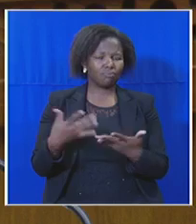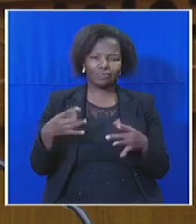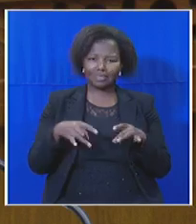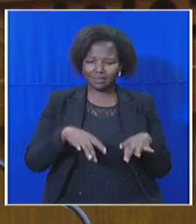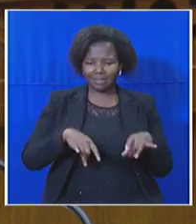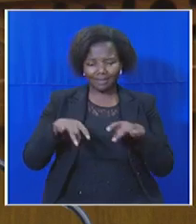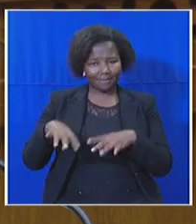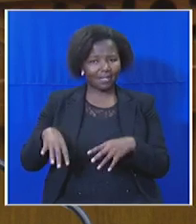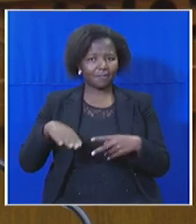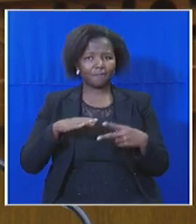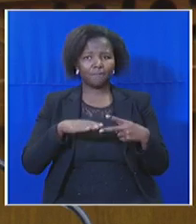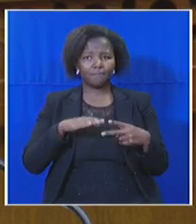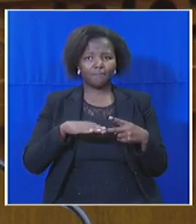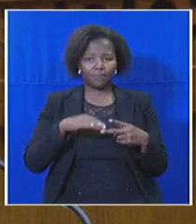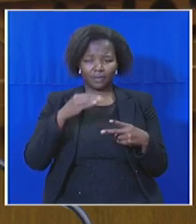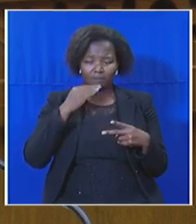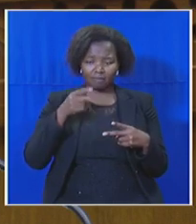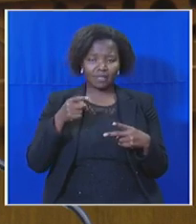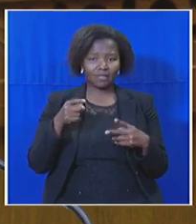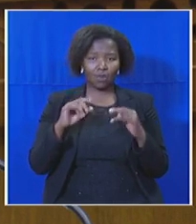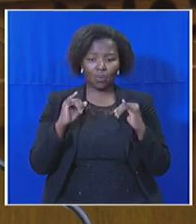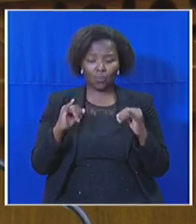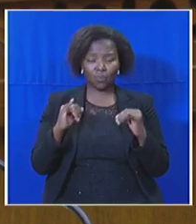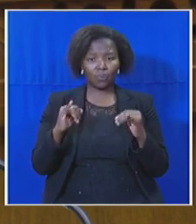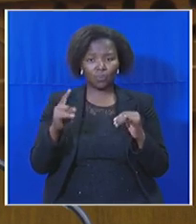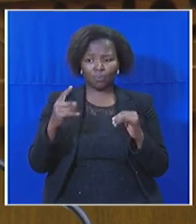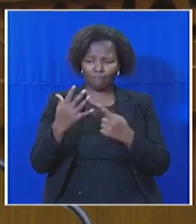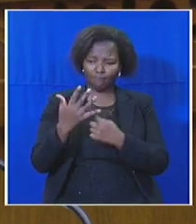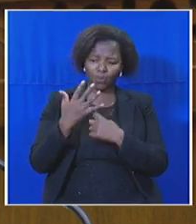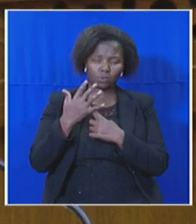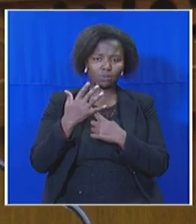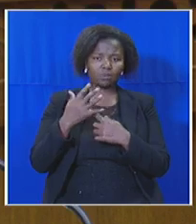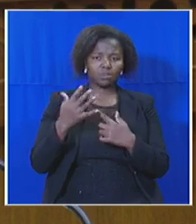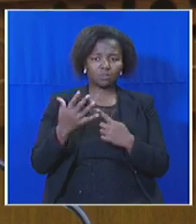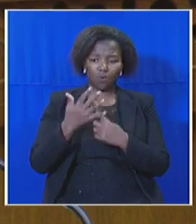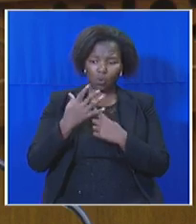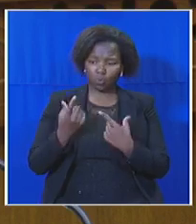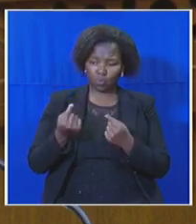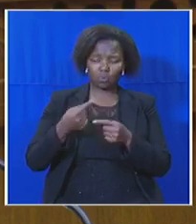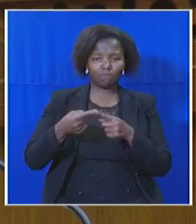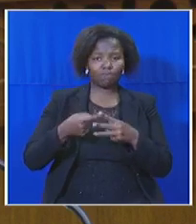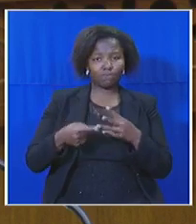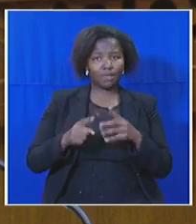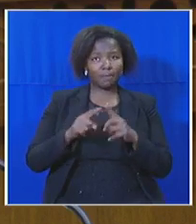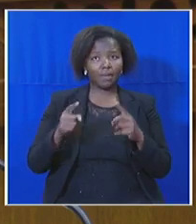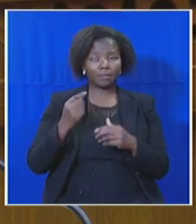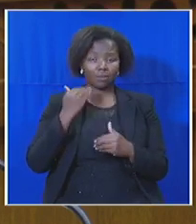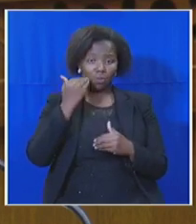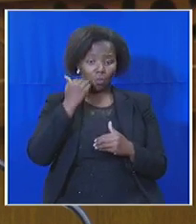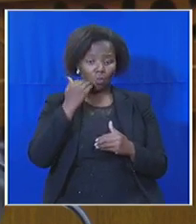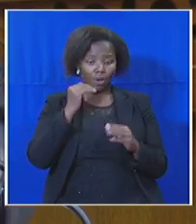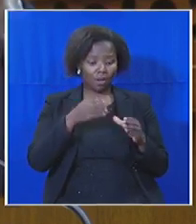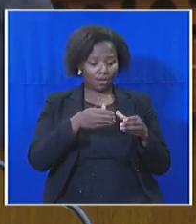We were forced into a protracted war that would not only result in the defeat of white minority